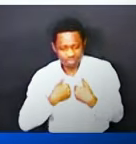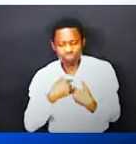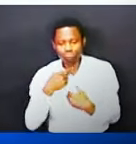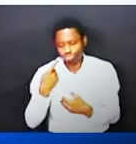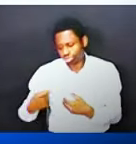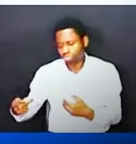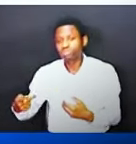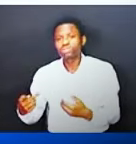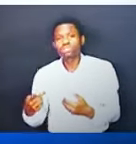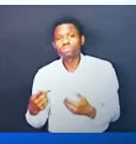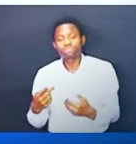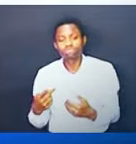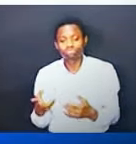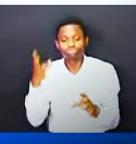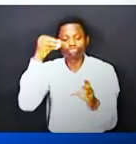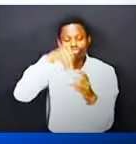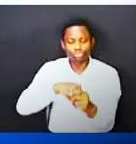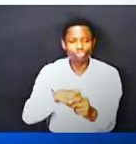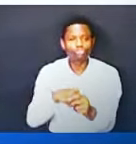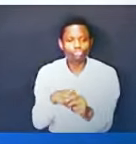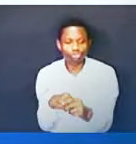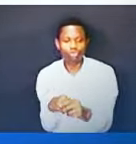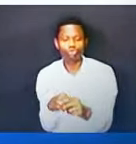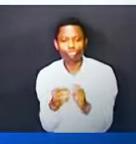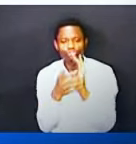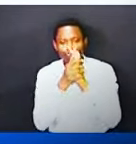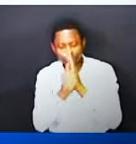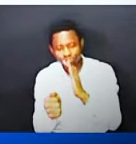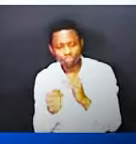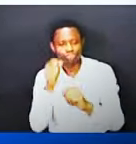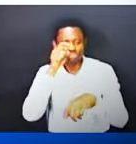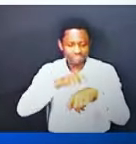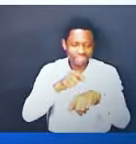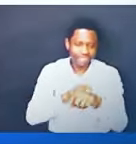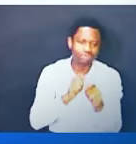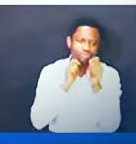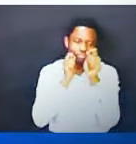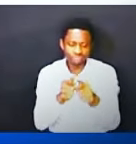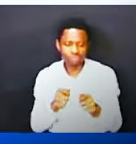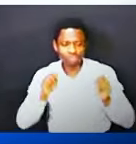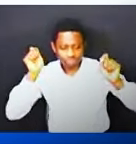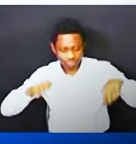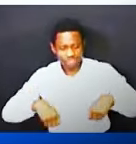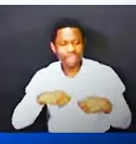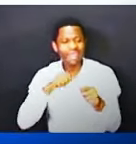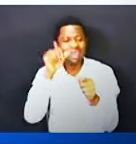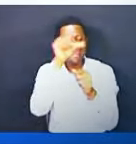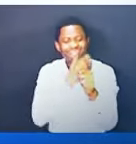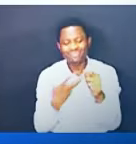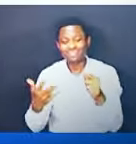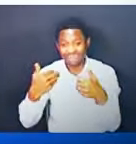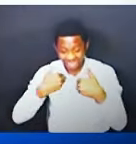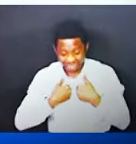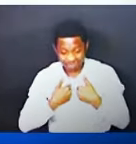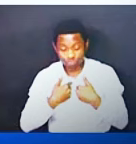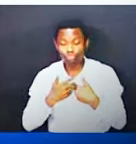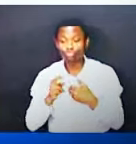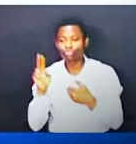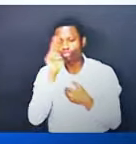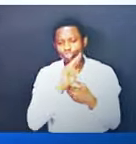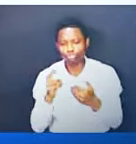possessions. Including talent, your time, your giftings, your graces, all that you have. You serve